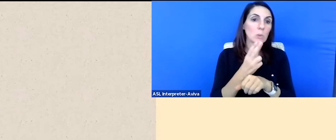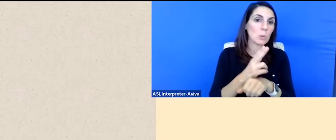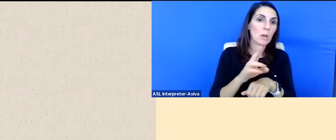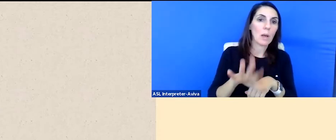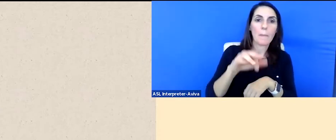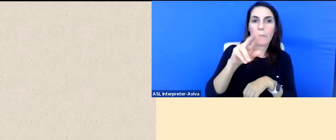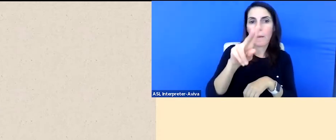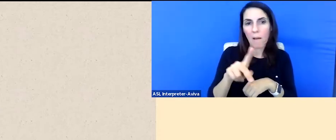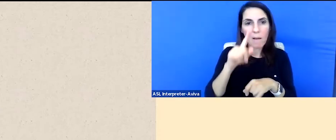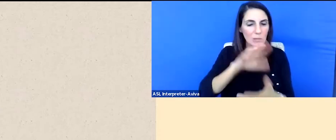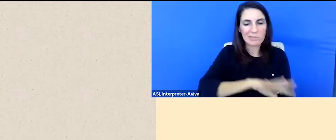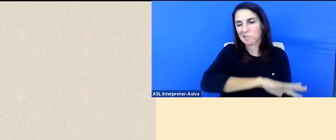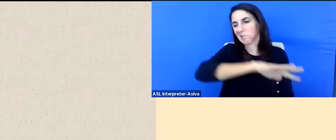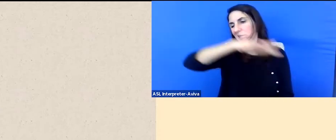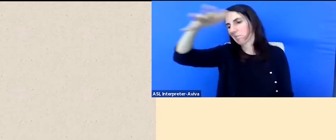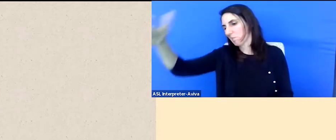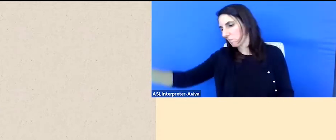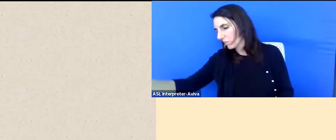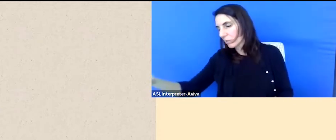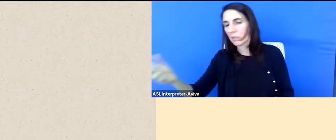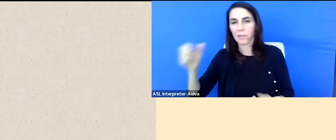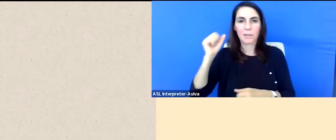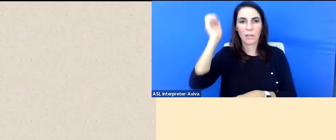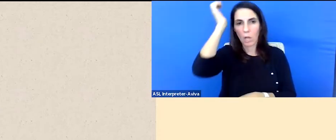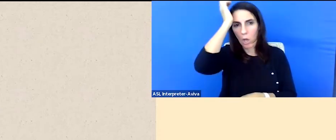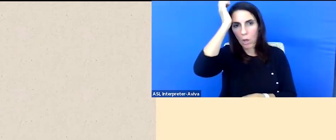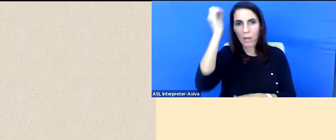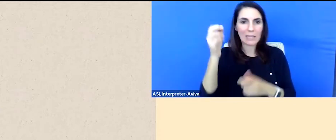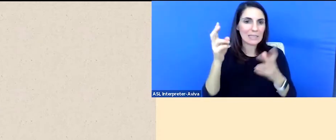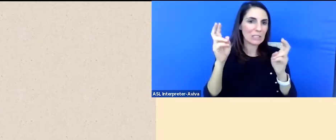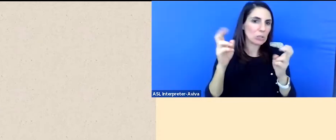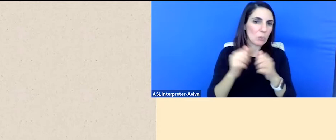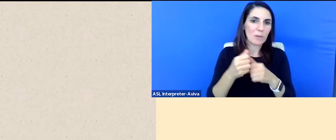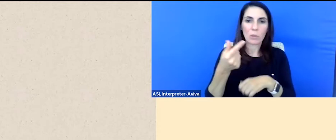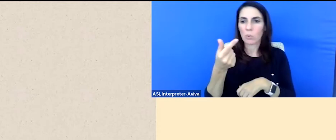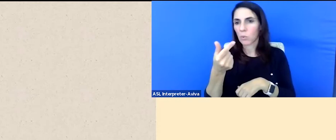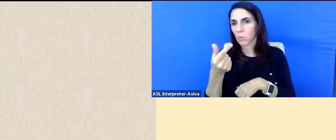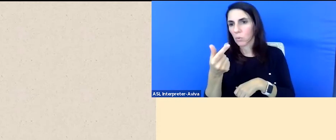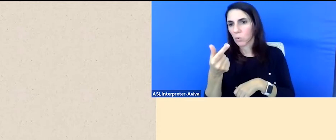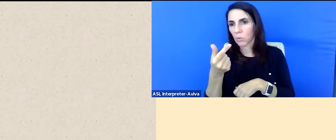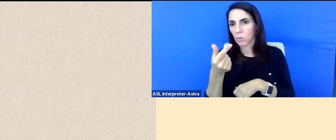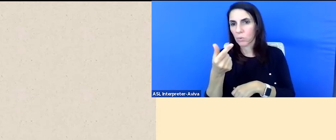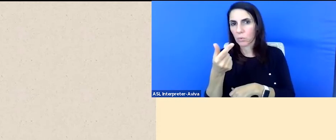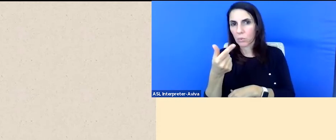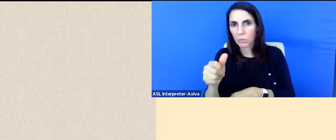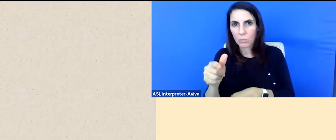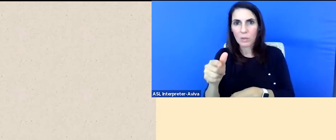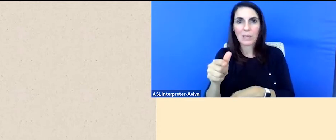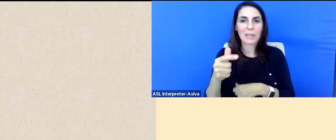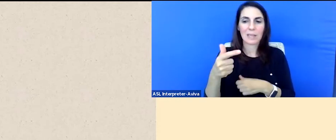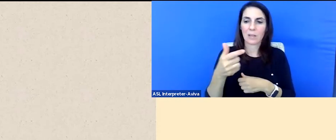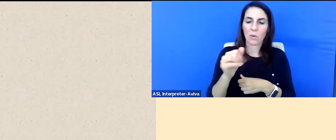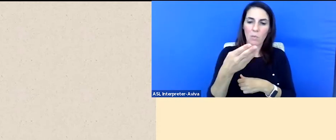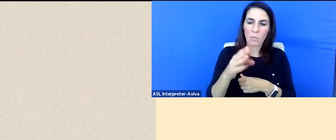bulky pile, issues with your green or blue, your green waste cart or your blue recycling